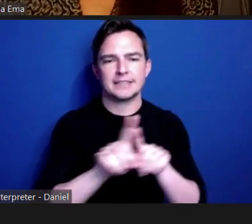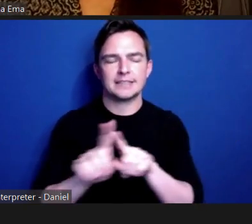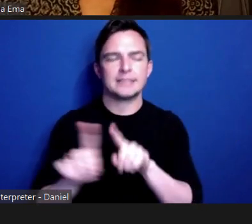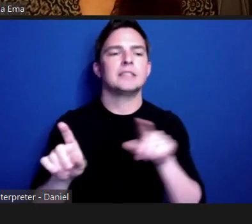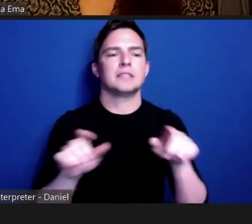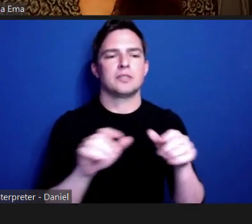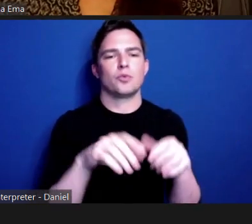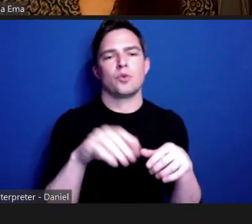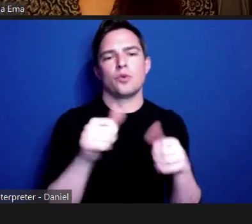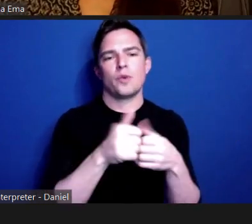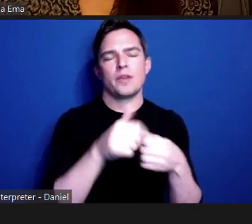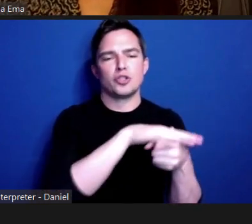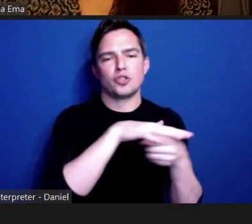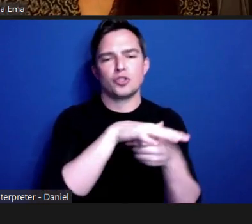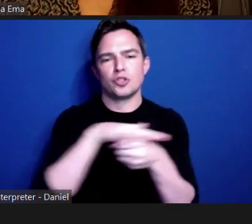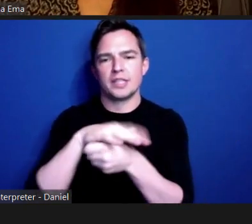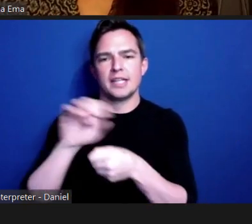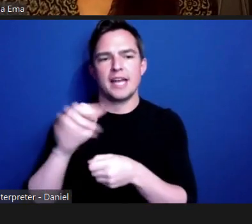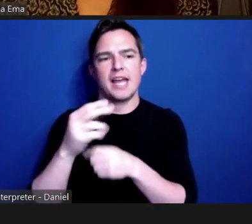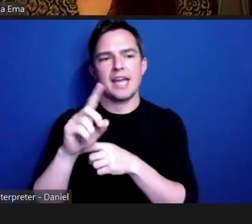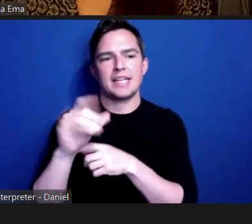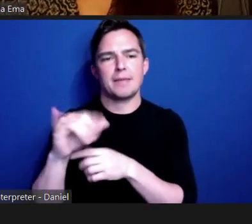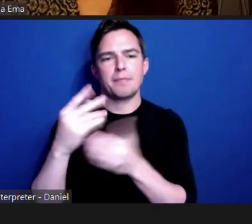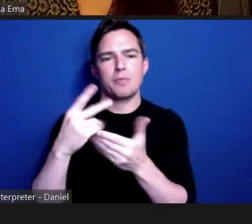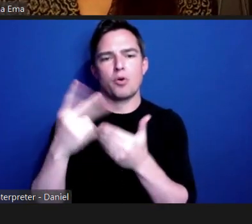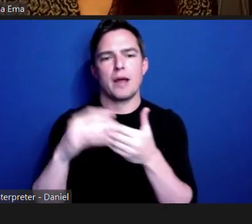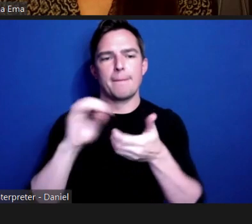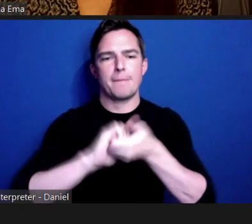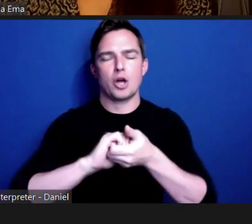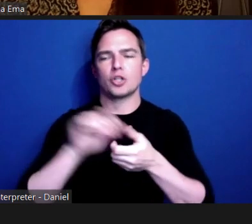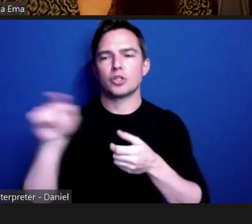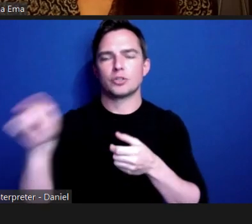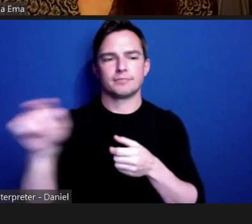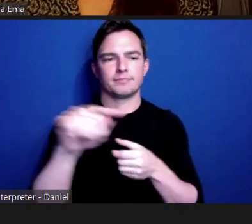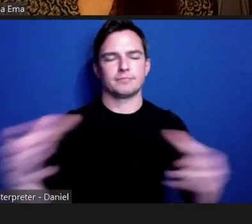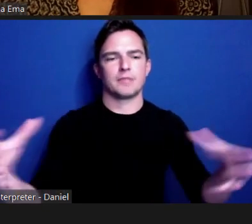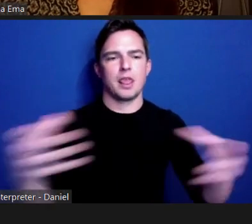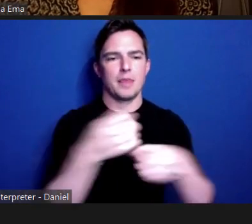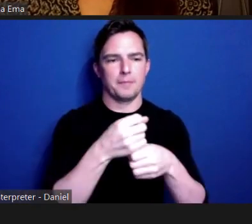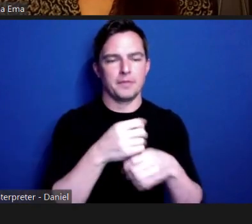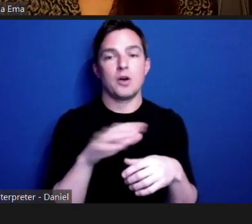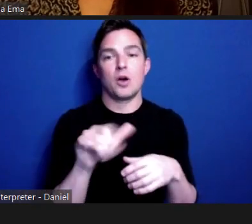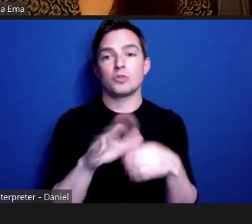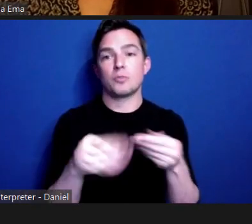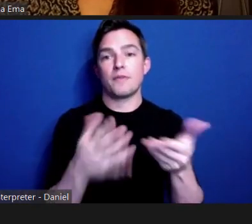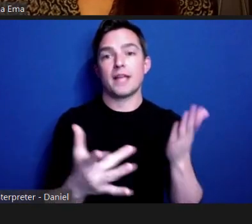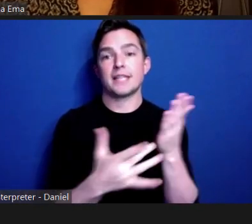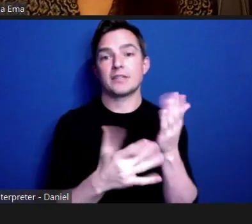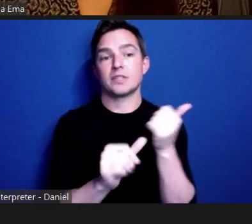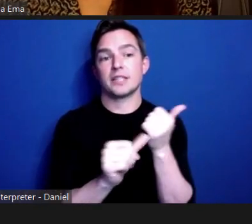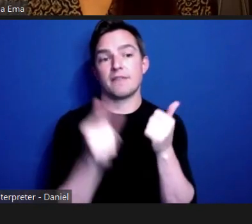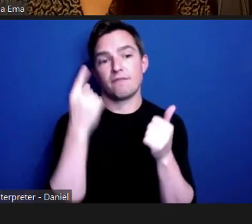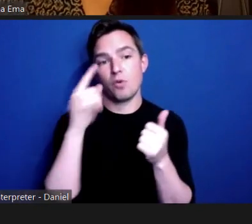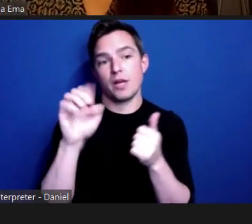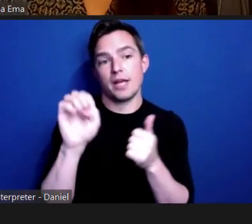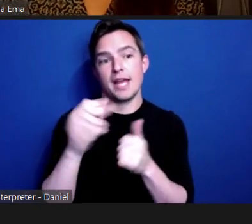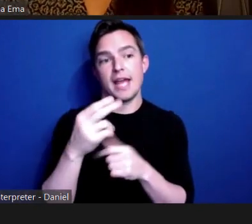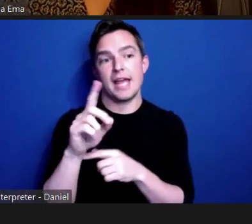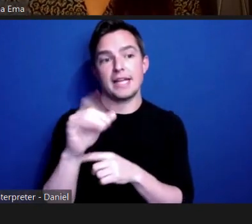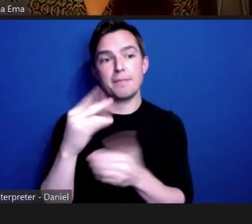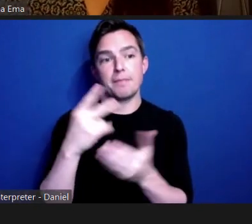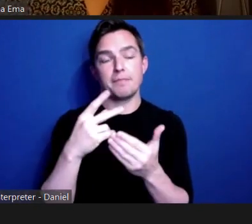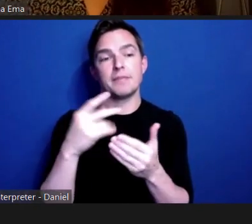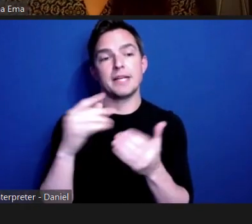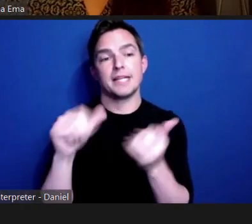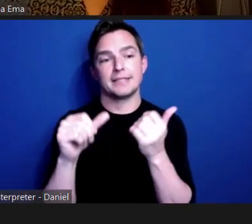jurisdictional EHDI programs and partners. She also provides technical assistance to EHDI programs to improve their